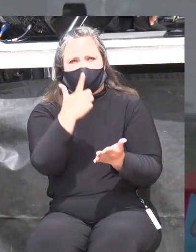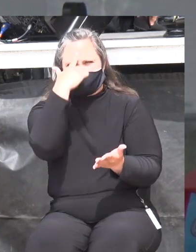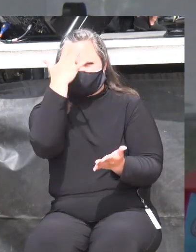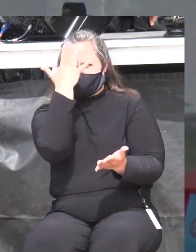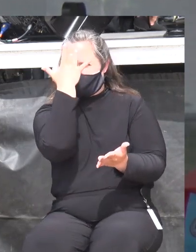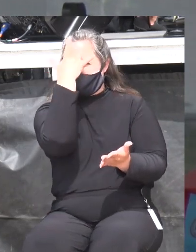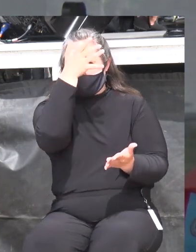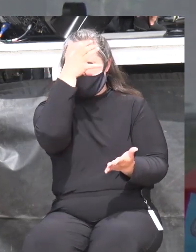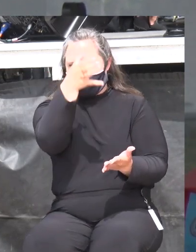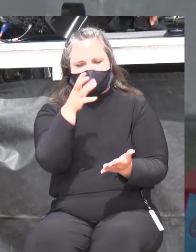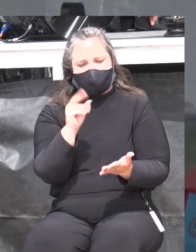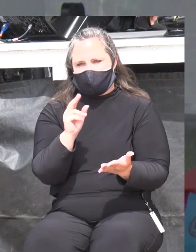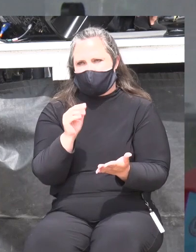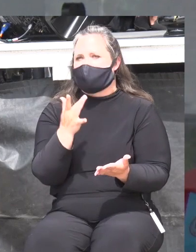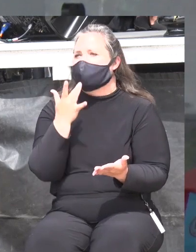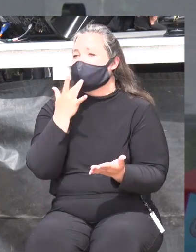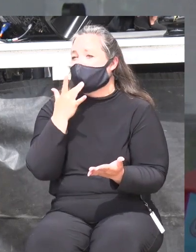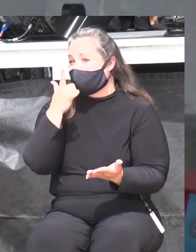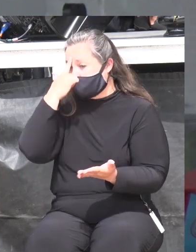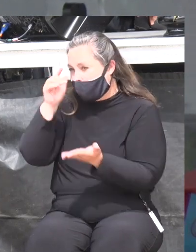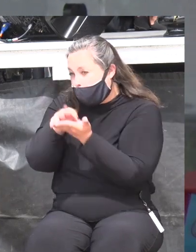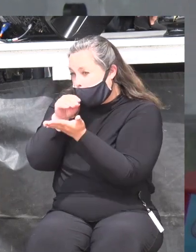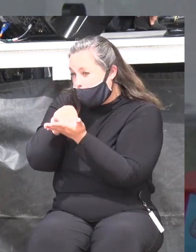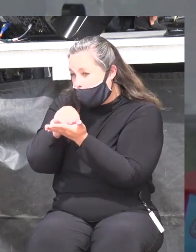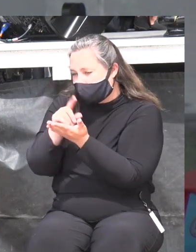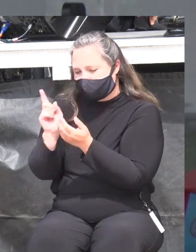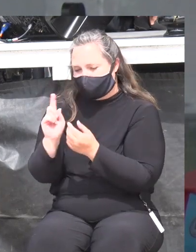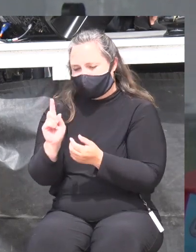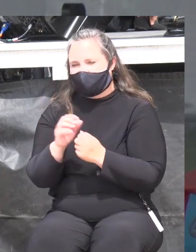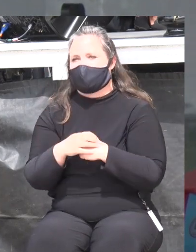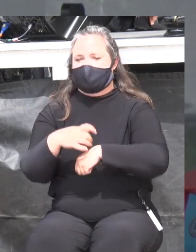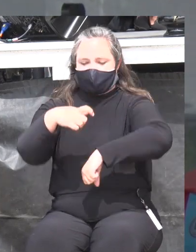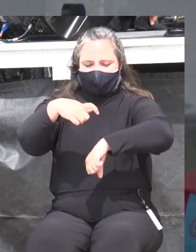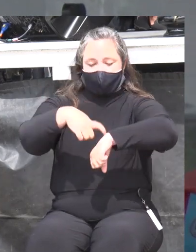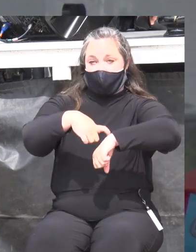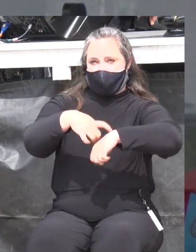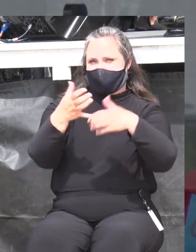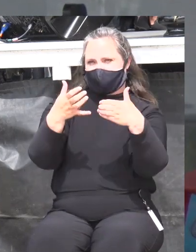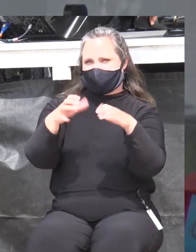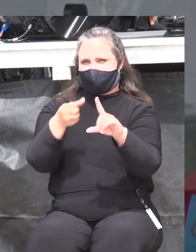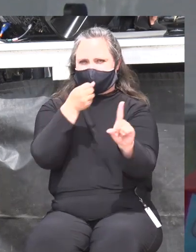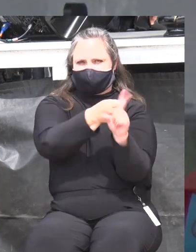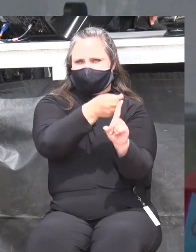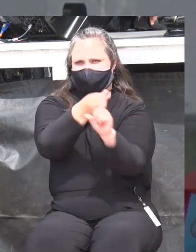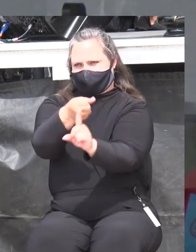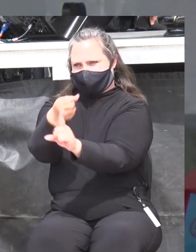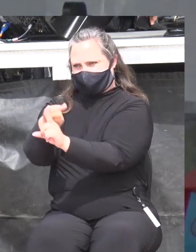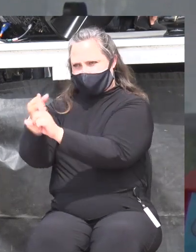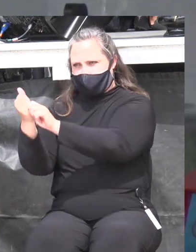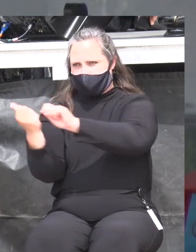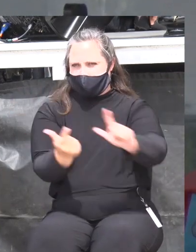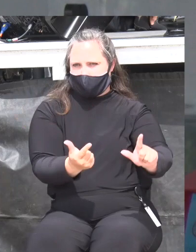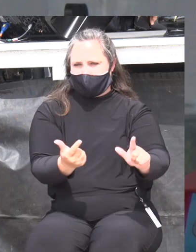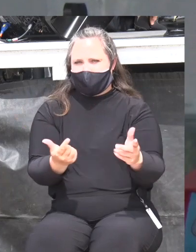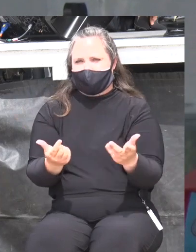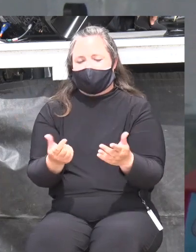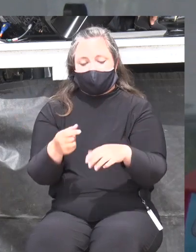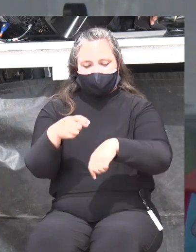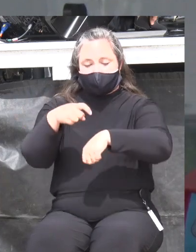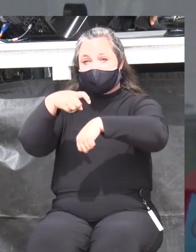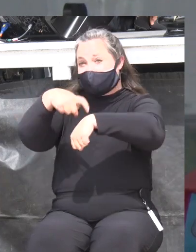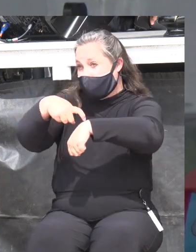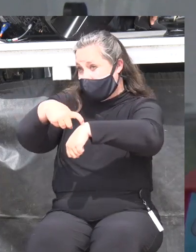or favor to the learned. Time and chance happen to them all. Time and